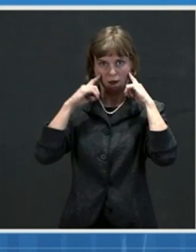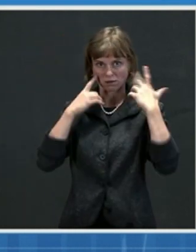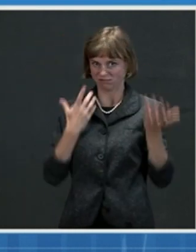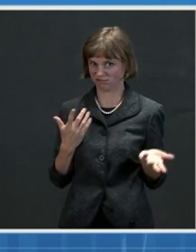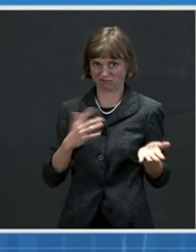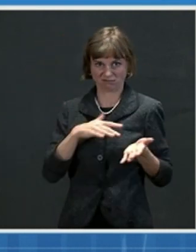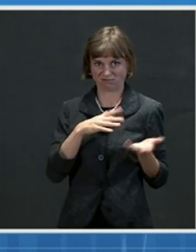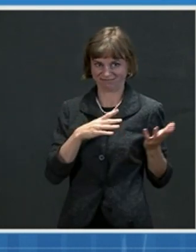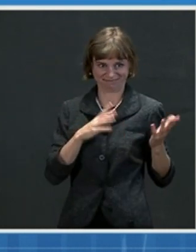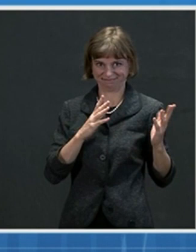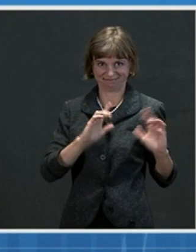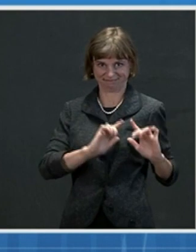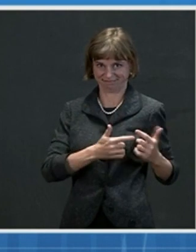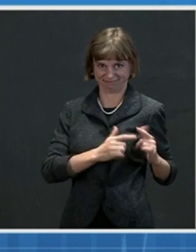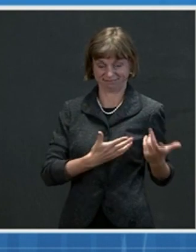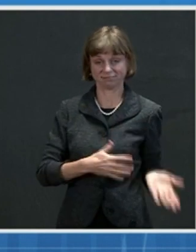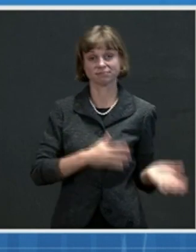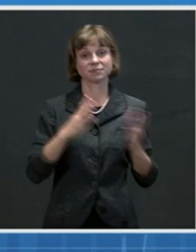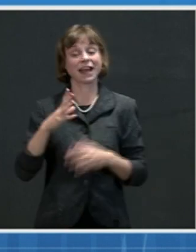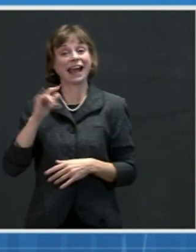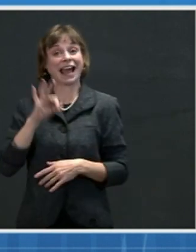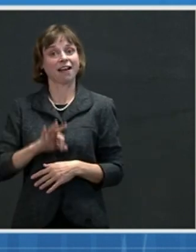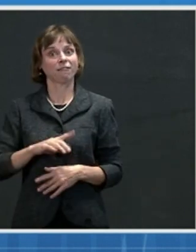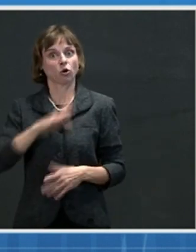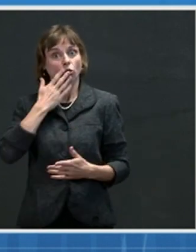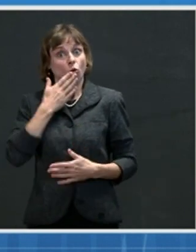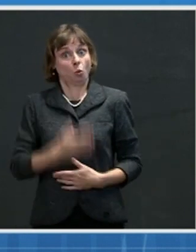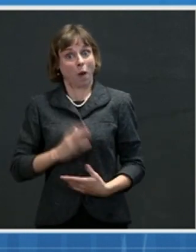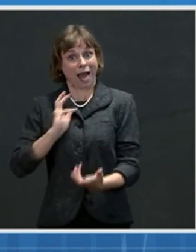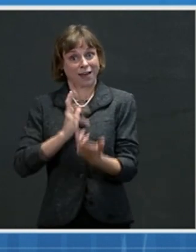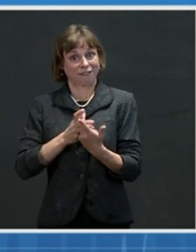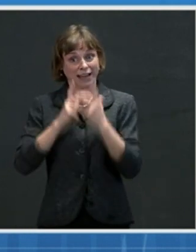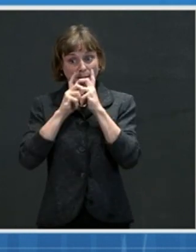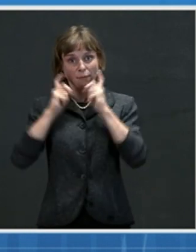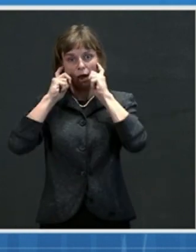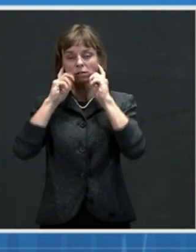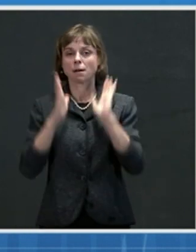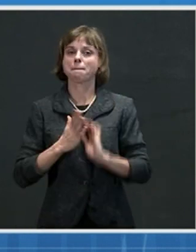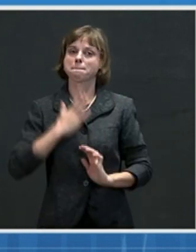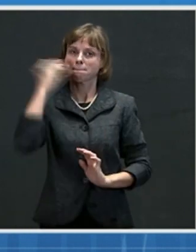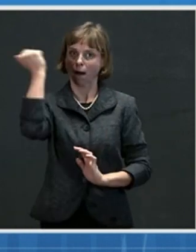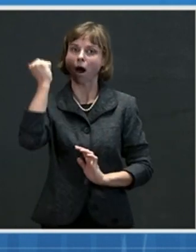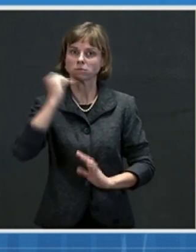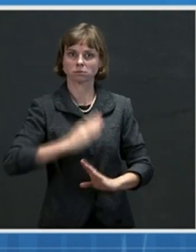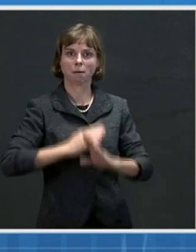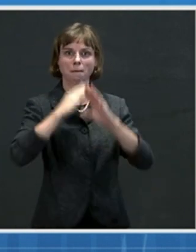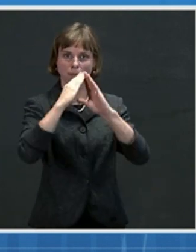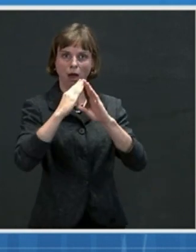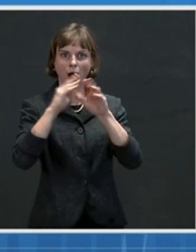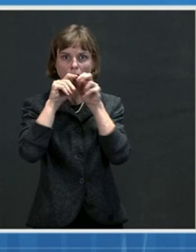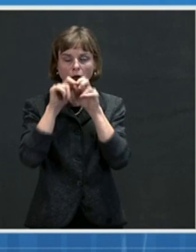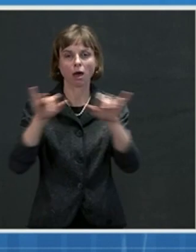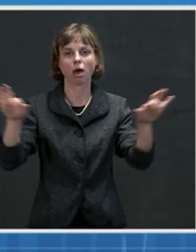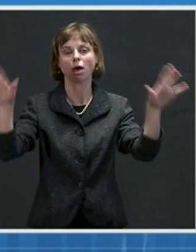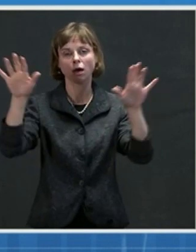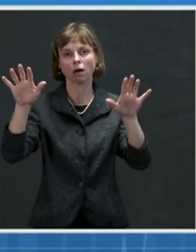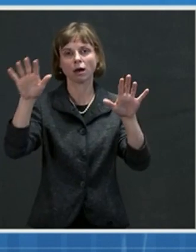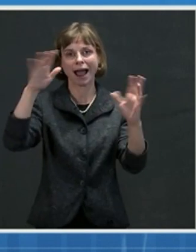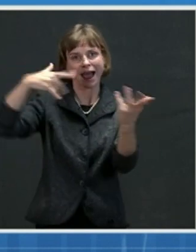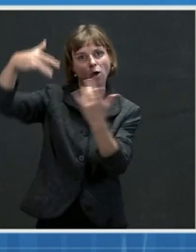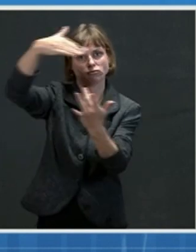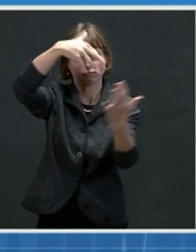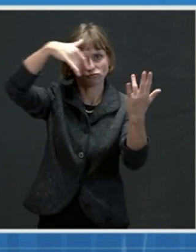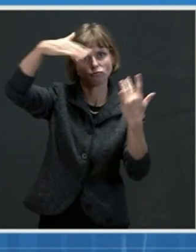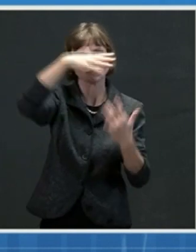And well-fitting masks provided the greatest performance both at blocking emitted aerosols and exposure of